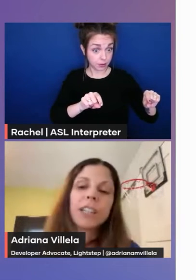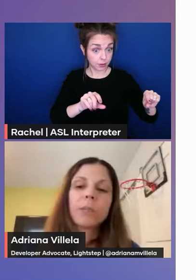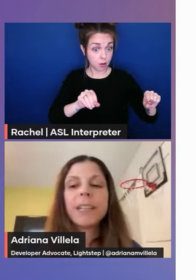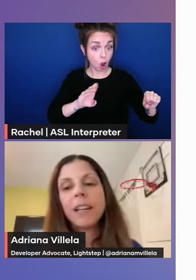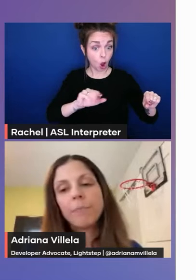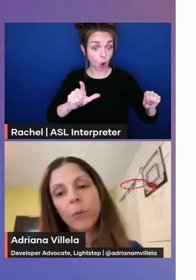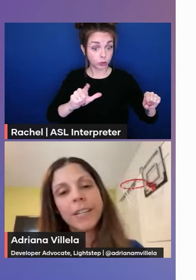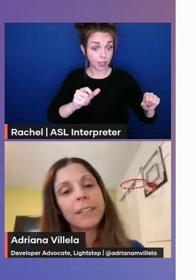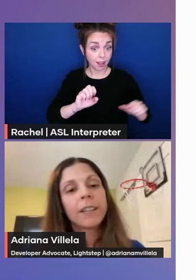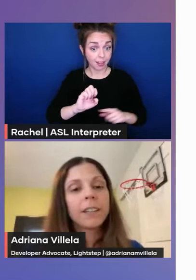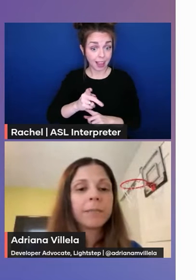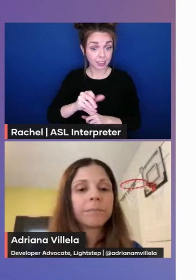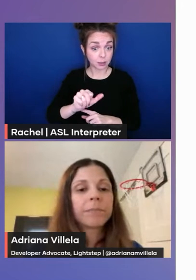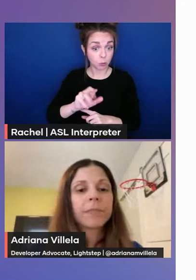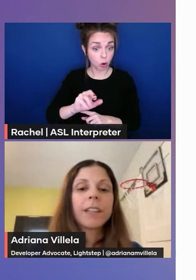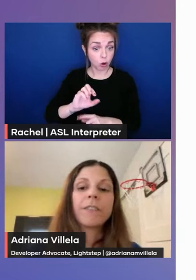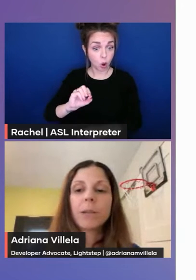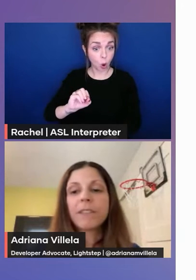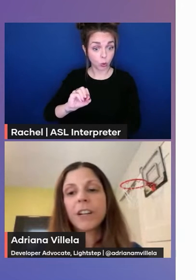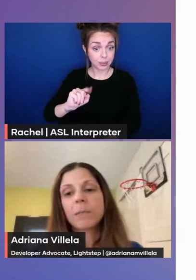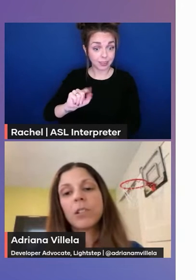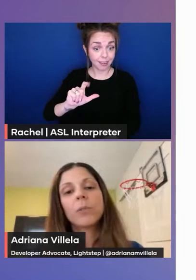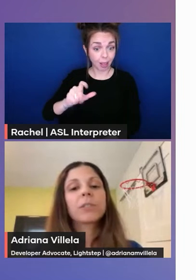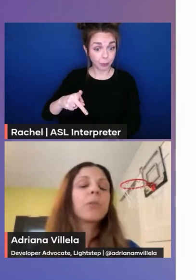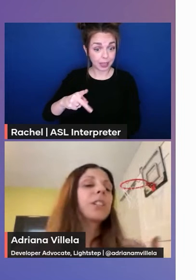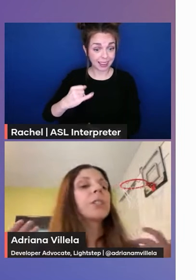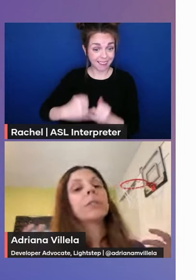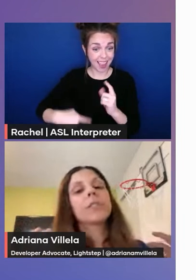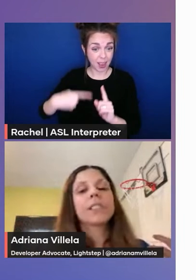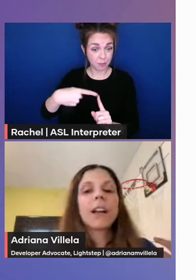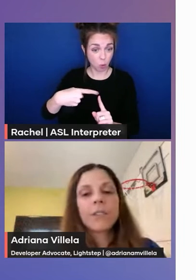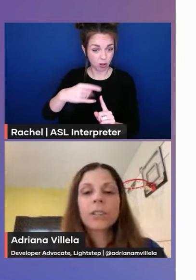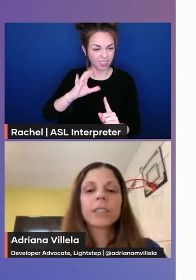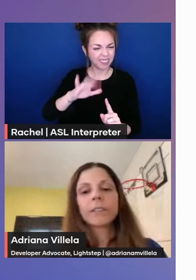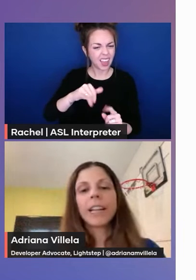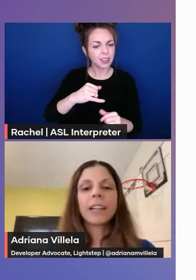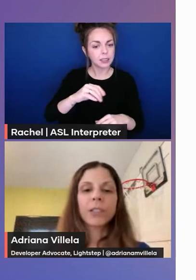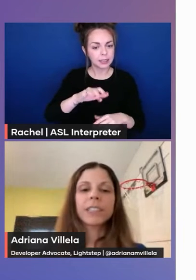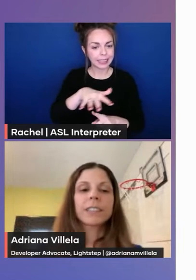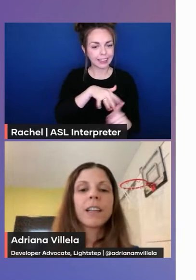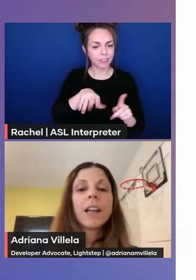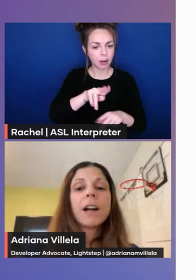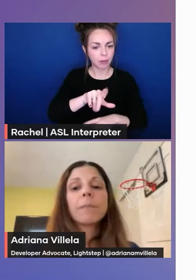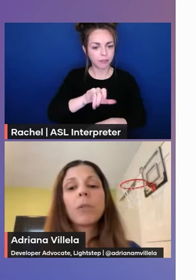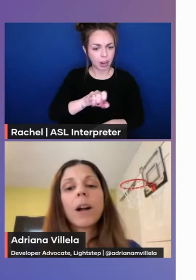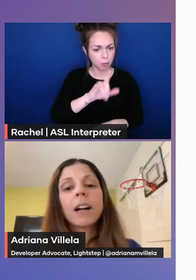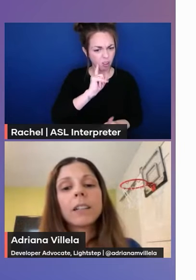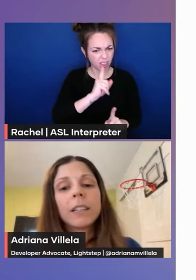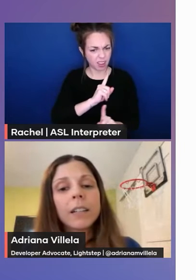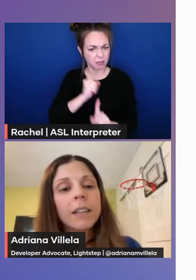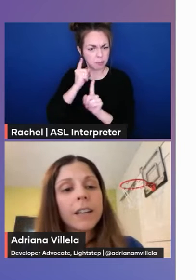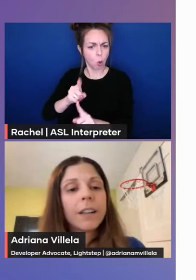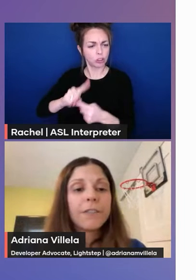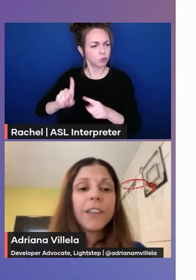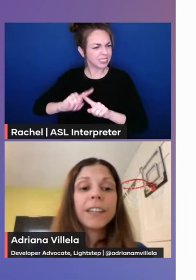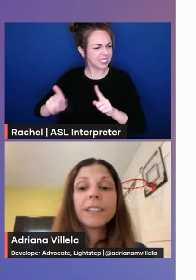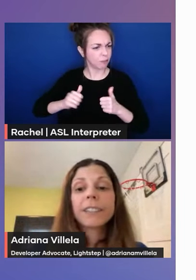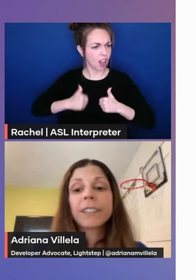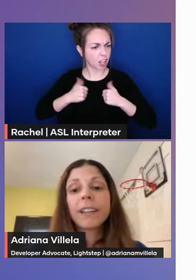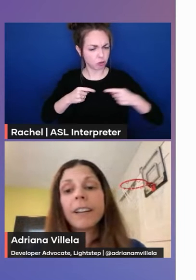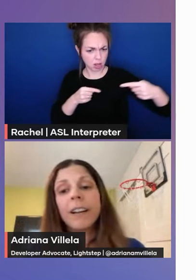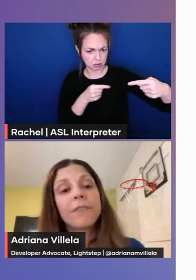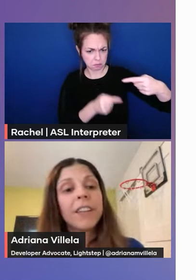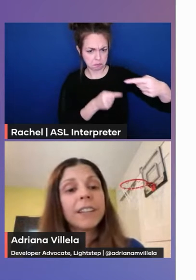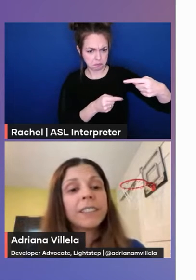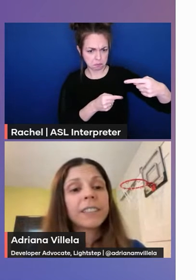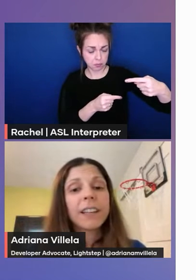exporter OTLP endpoint environment variable, which points to this other lovely address. But while